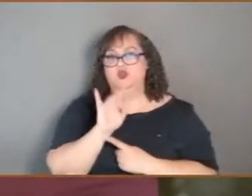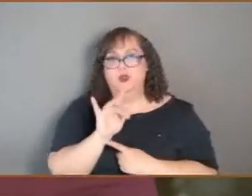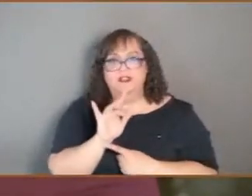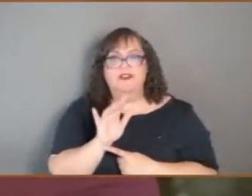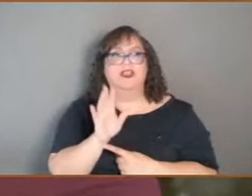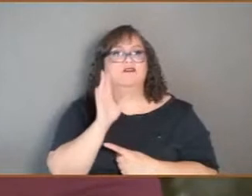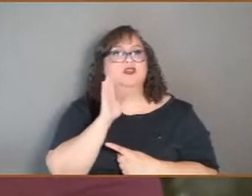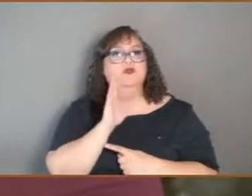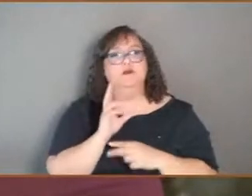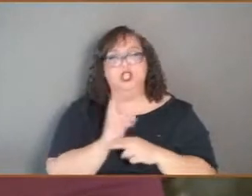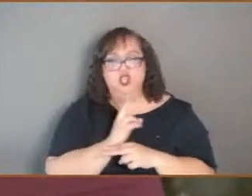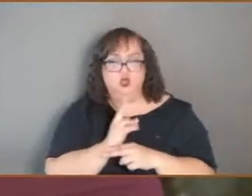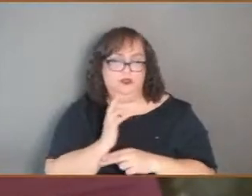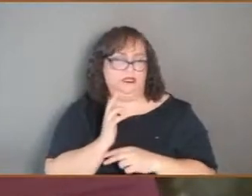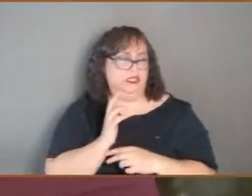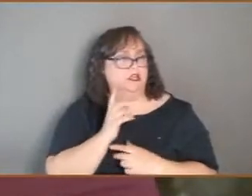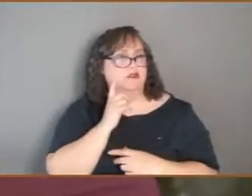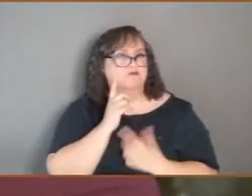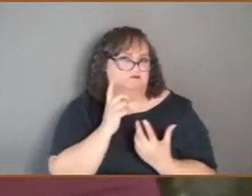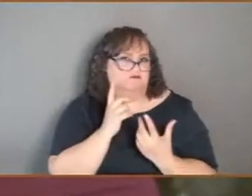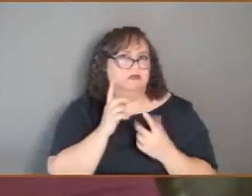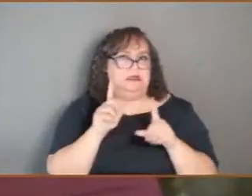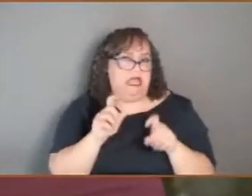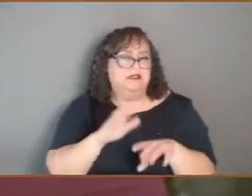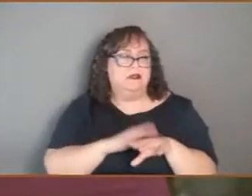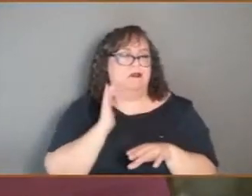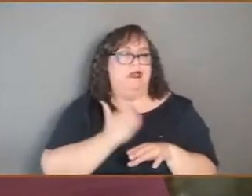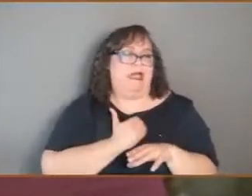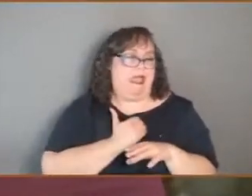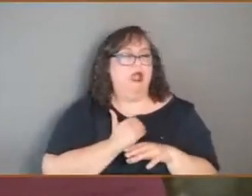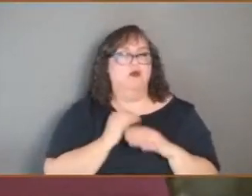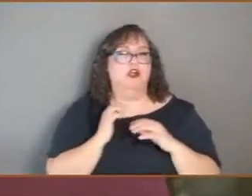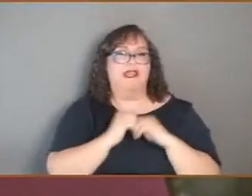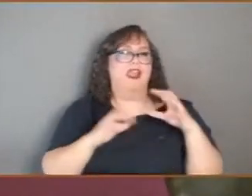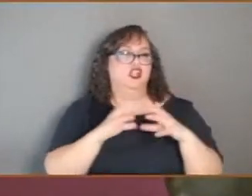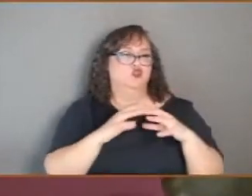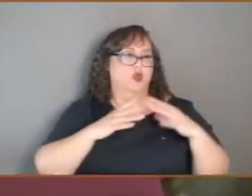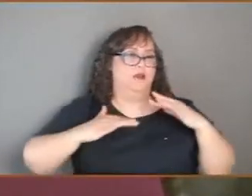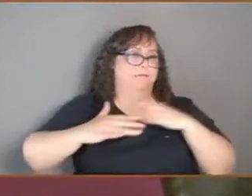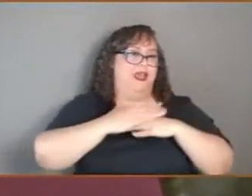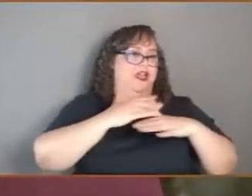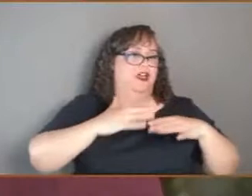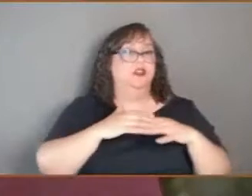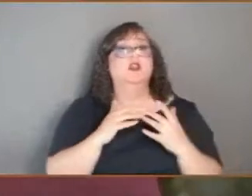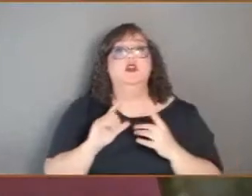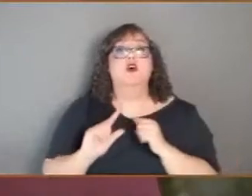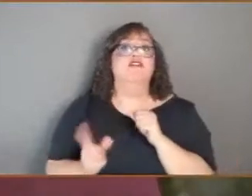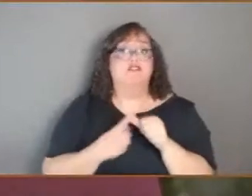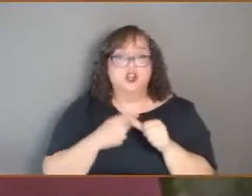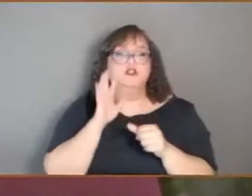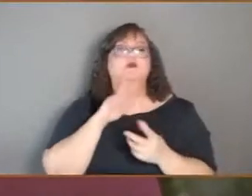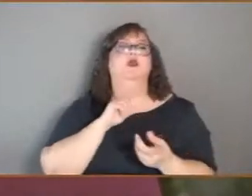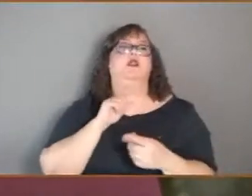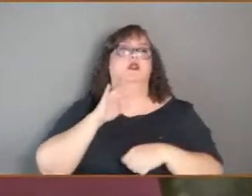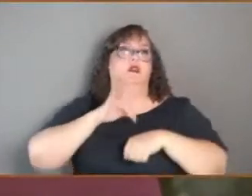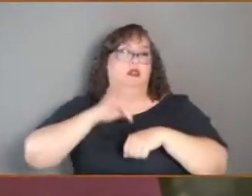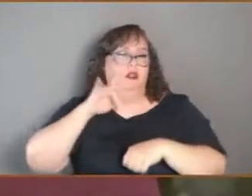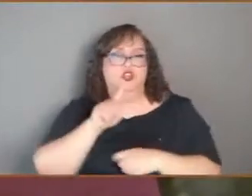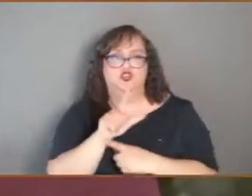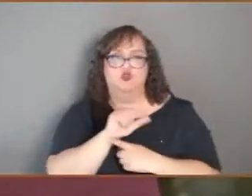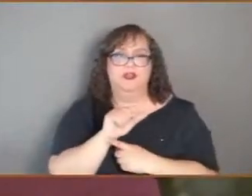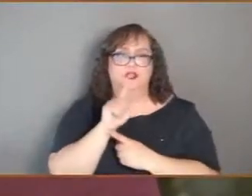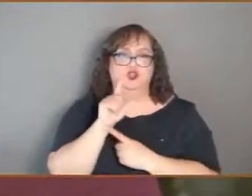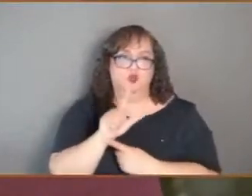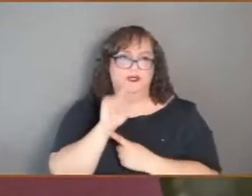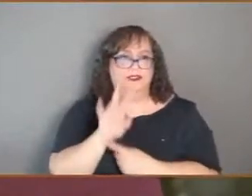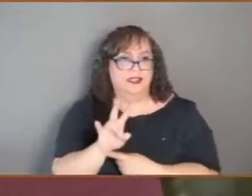belt asteroid. The first encounter is actually on 2027, and from there we follow up in a few months with the next asteroids